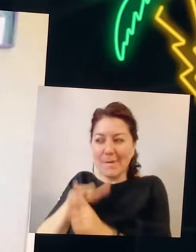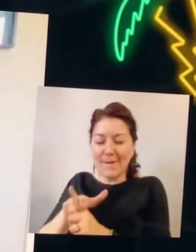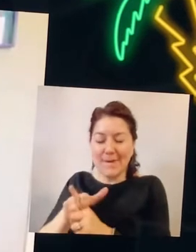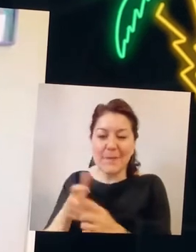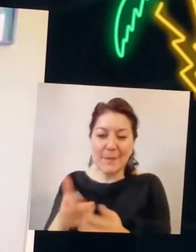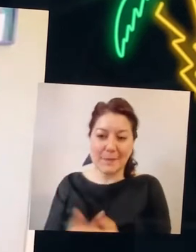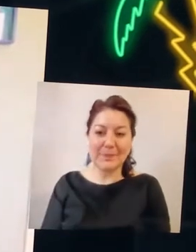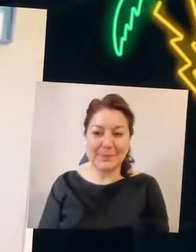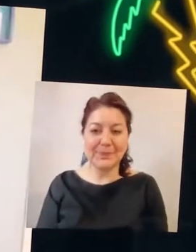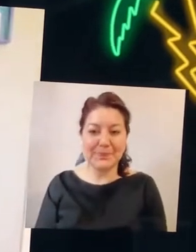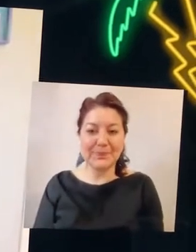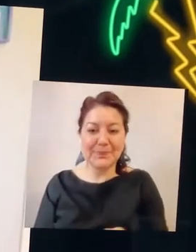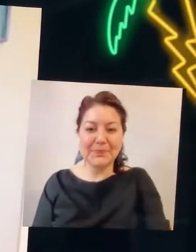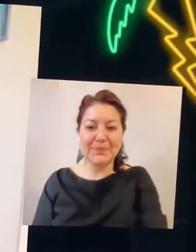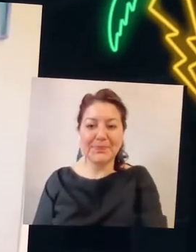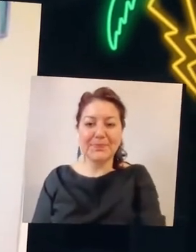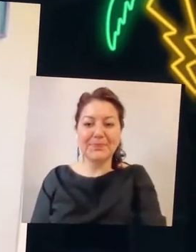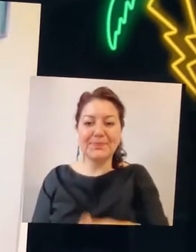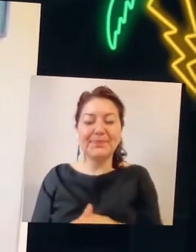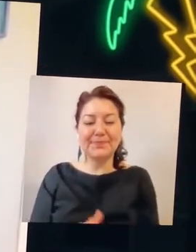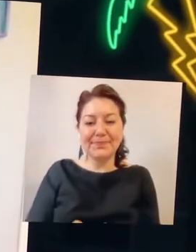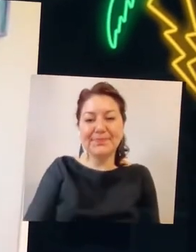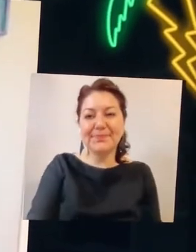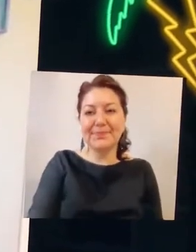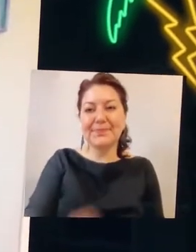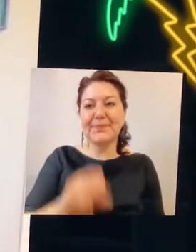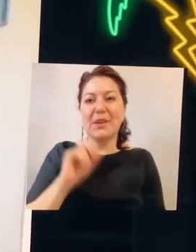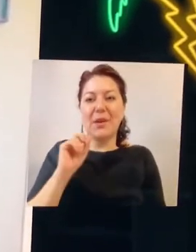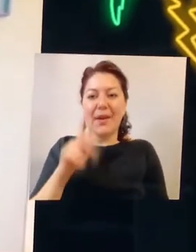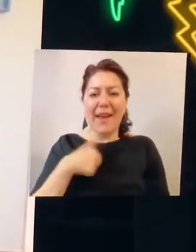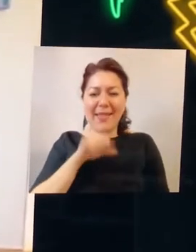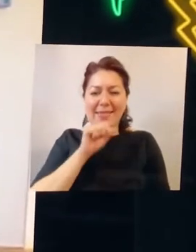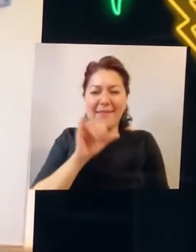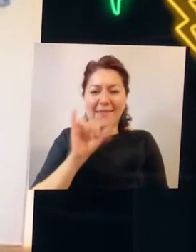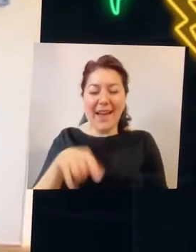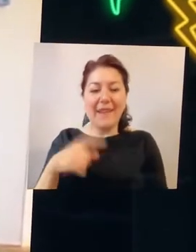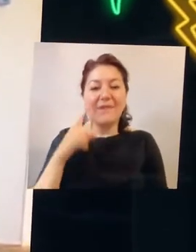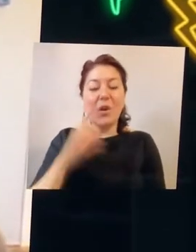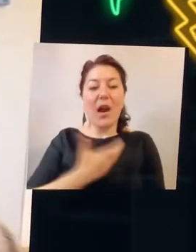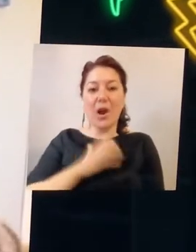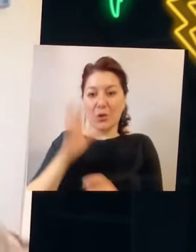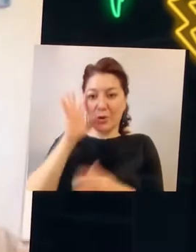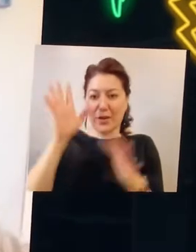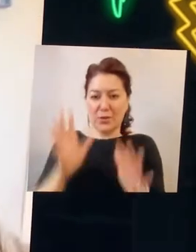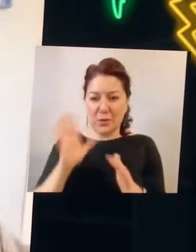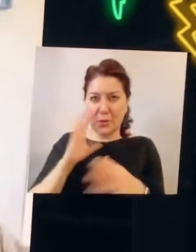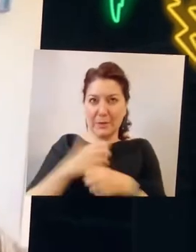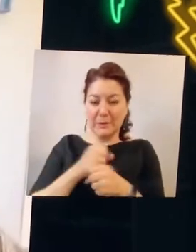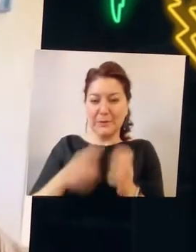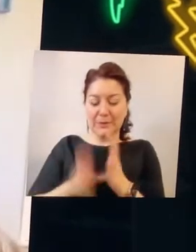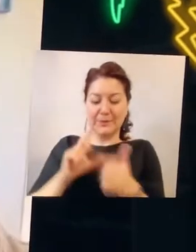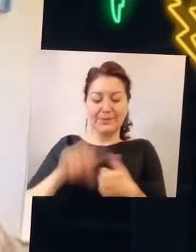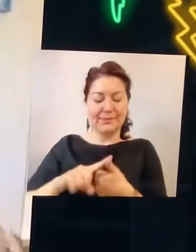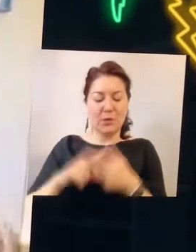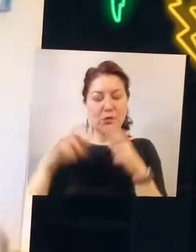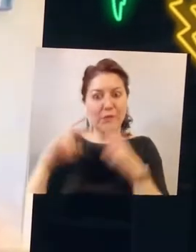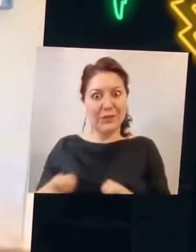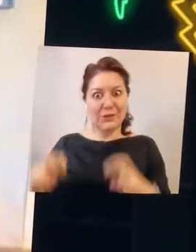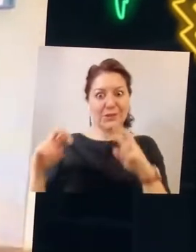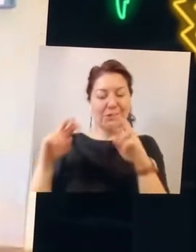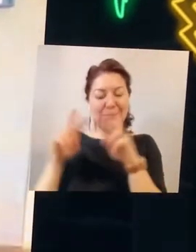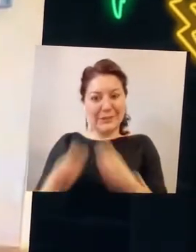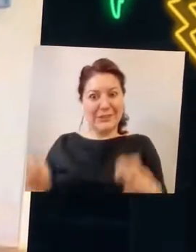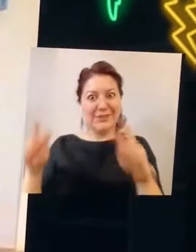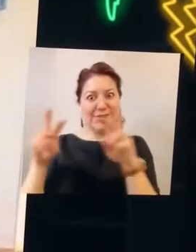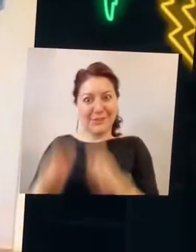love that. And so for our creatives, I'm going to run some of that back. So research. So that's understanding